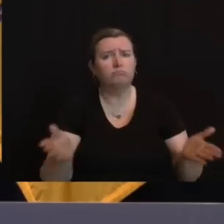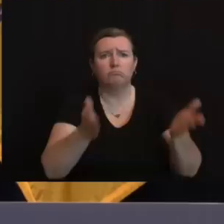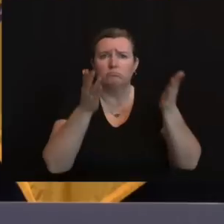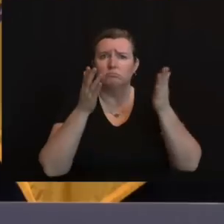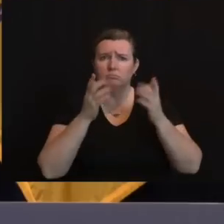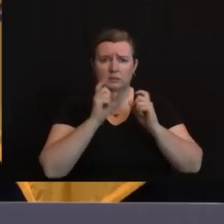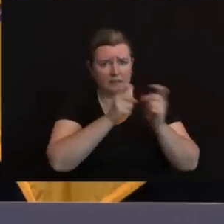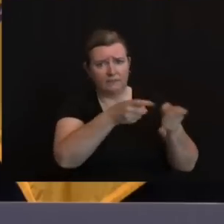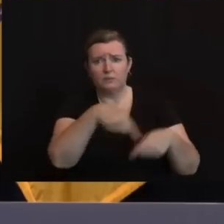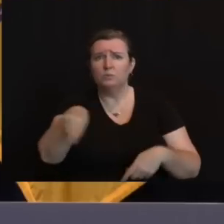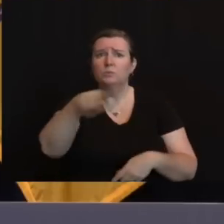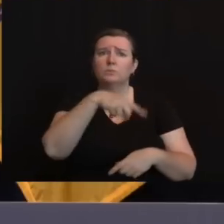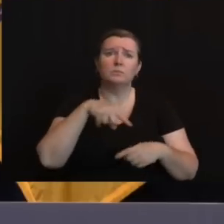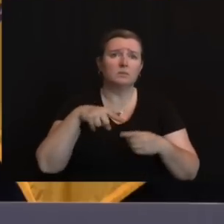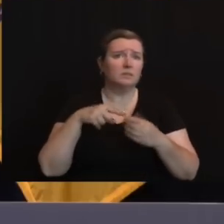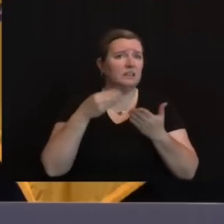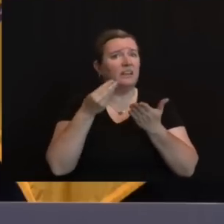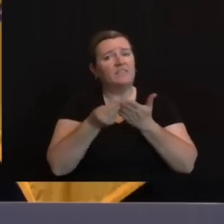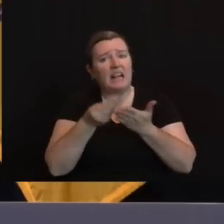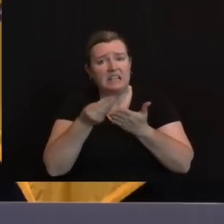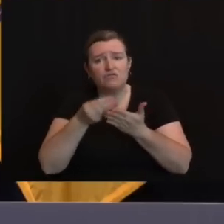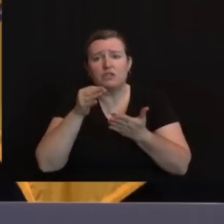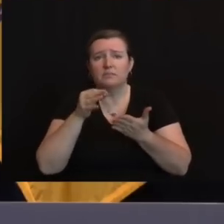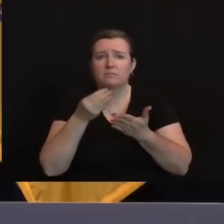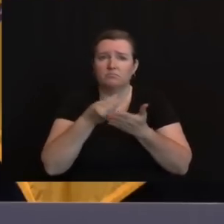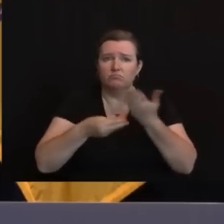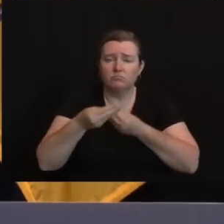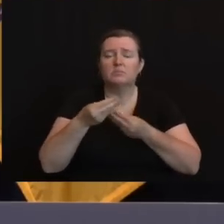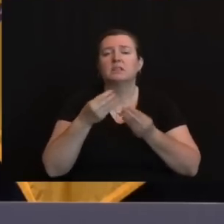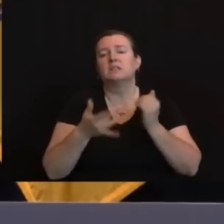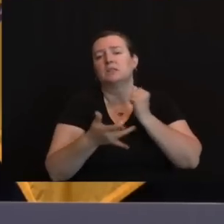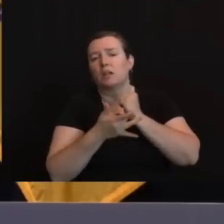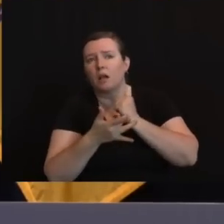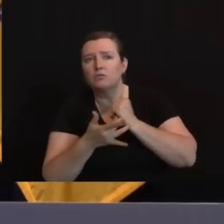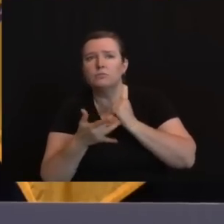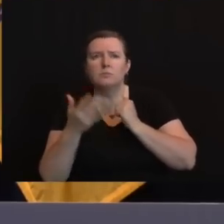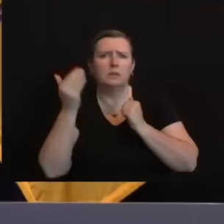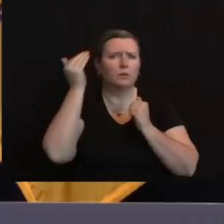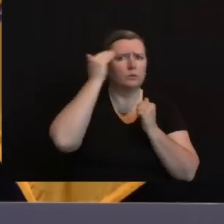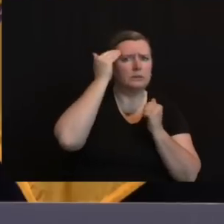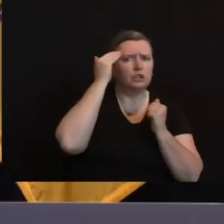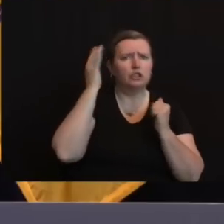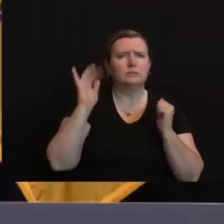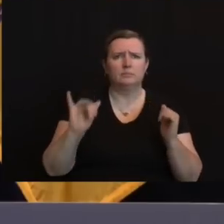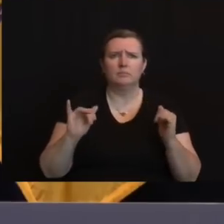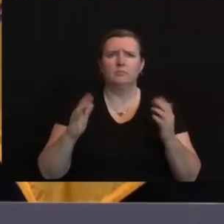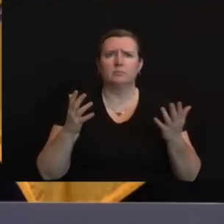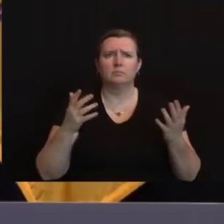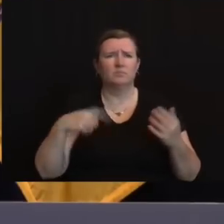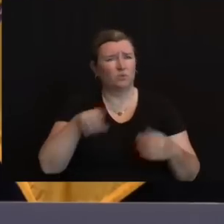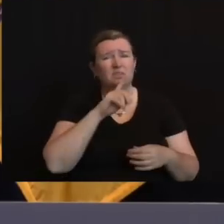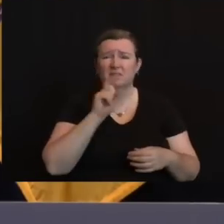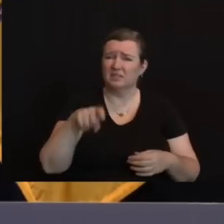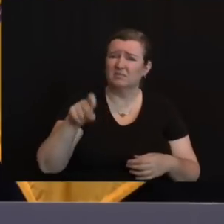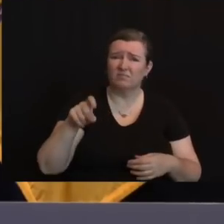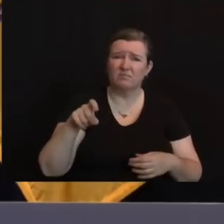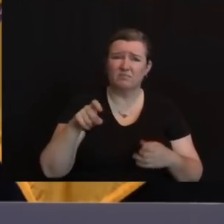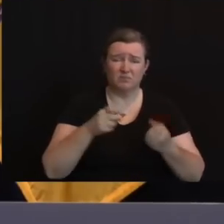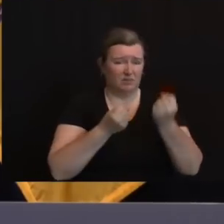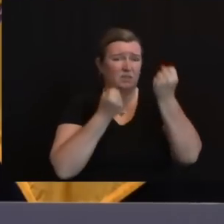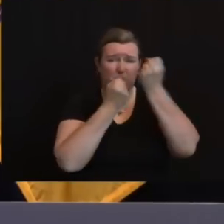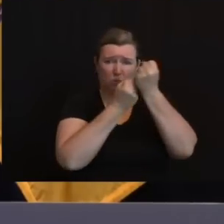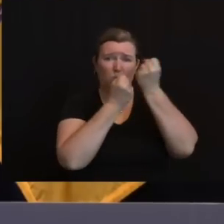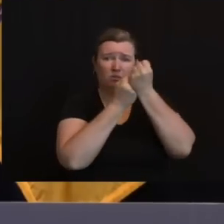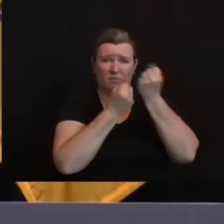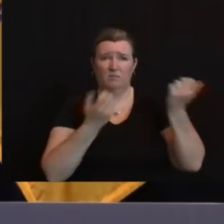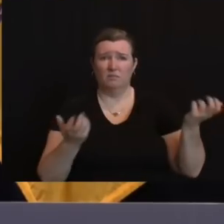these small businesses, and as I mentioned, I think the best example is the hospitality industry that they desperately need. We are completely